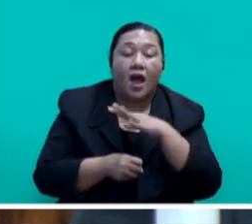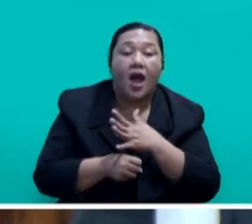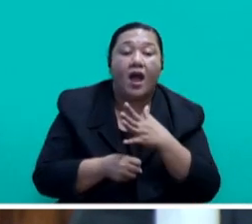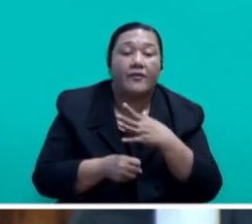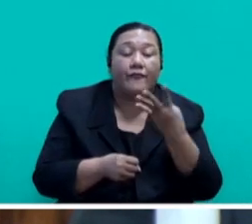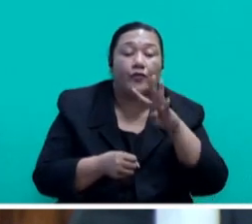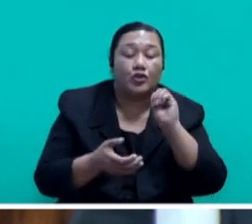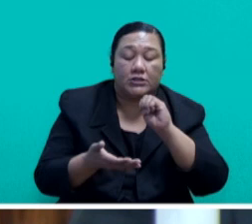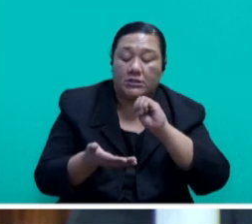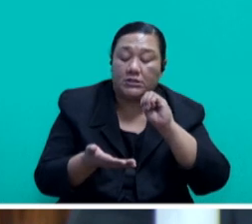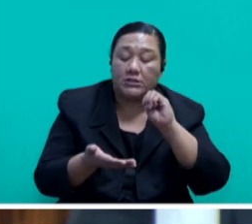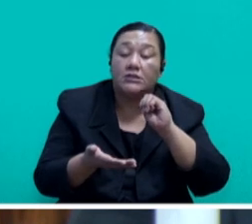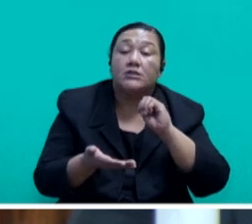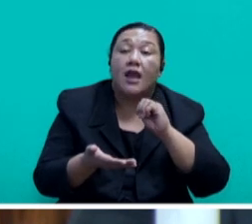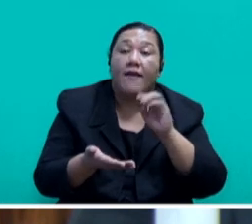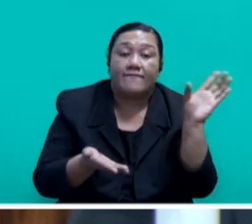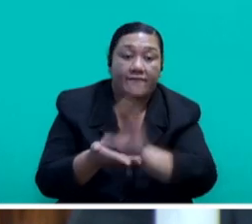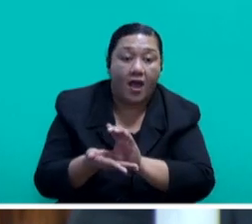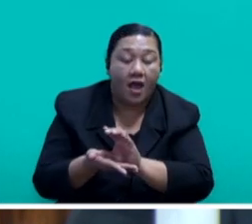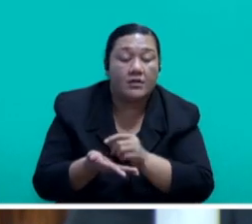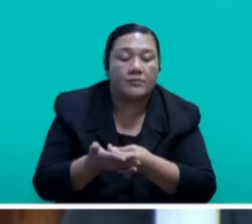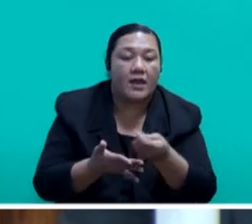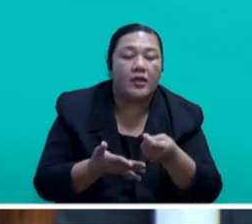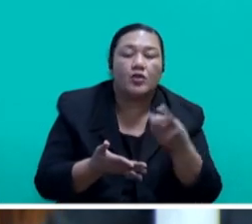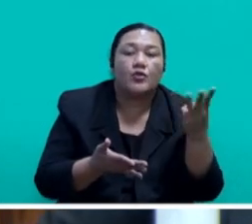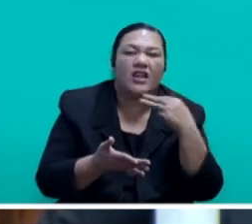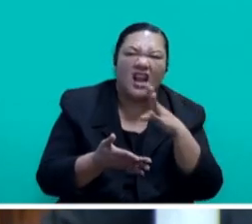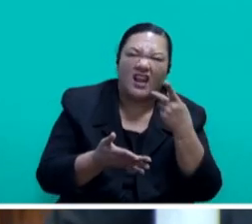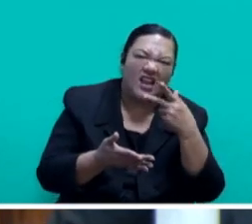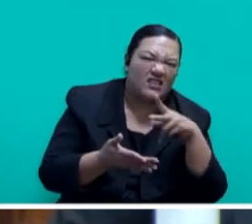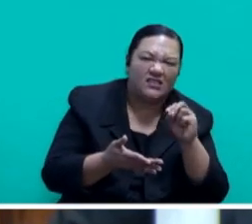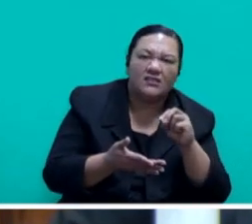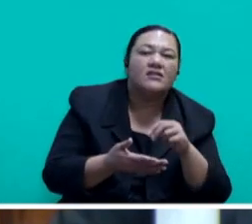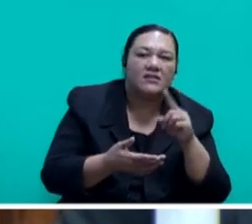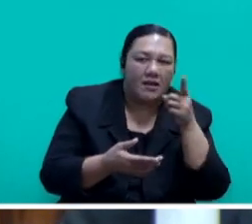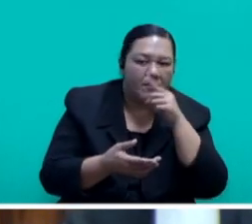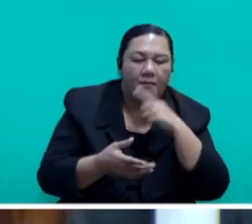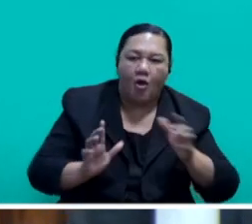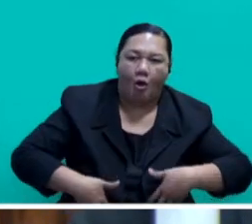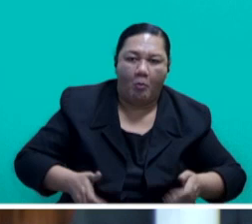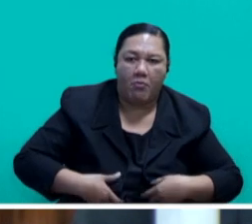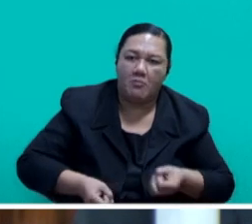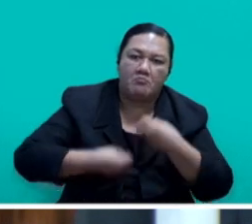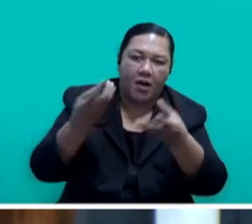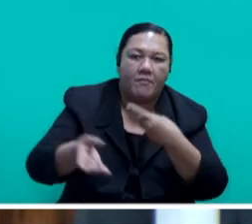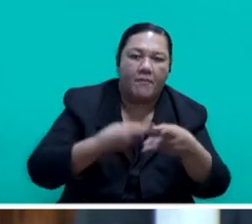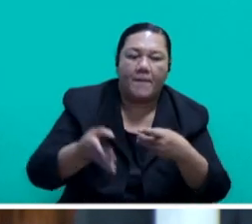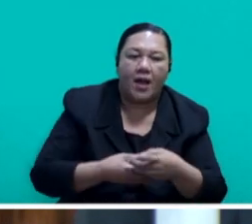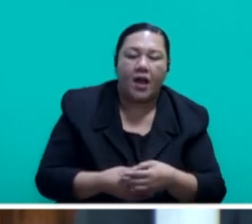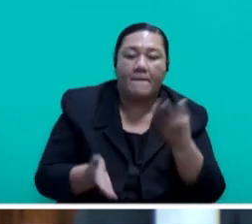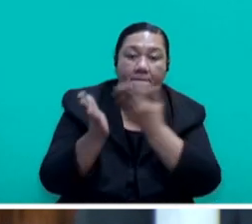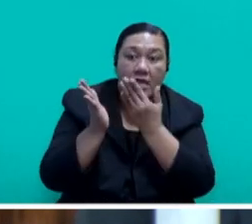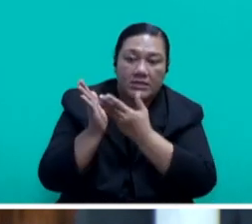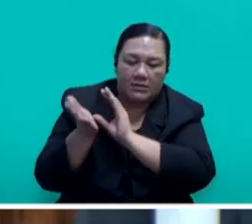initial 336 complainants, amounting to $3.5 million. A budget of $150,000 has been allocated